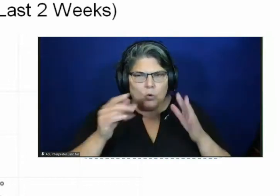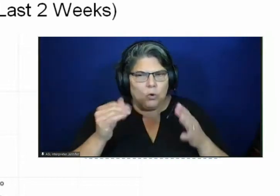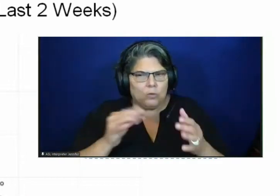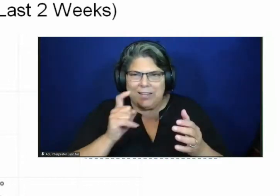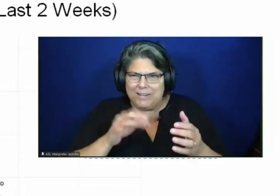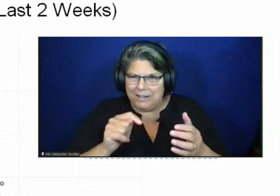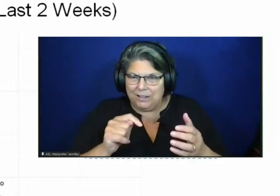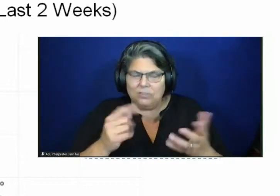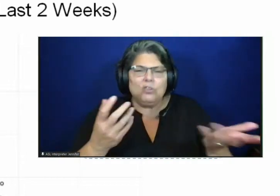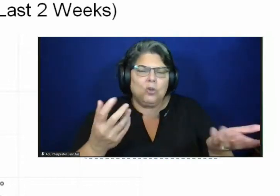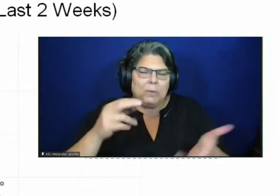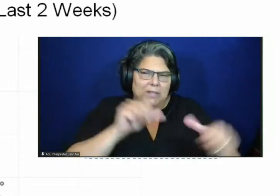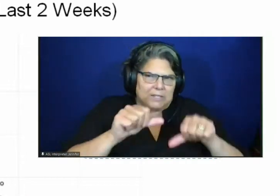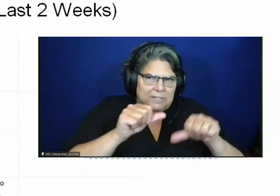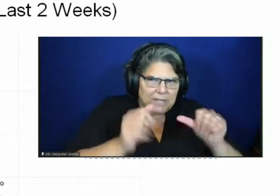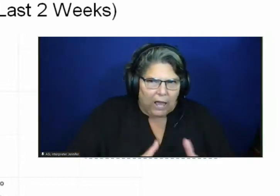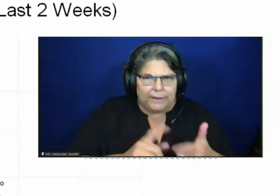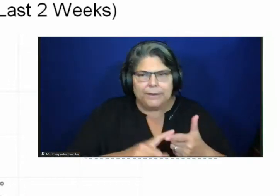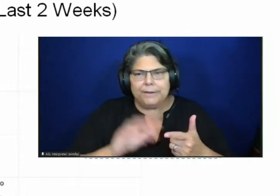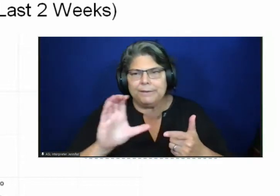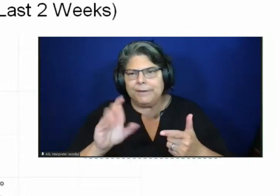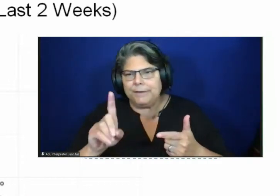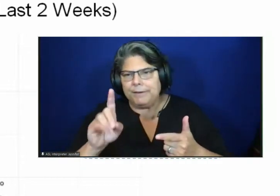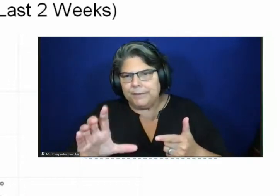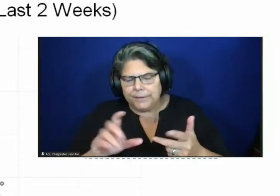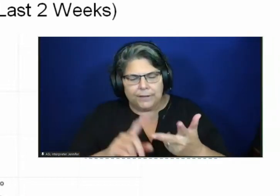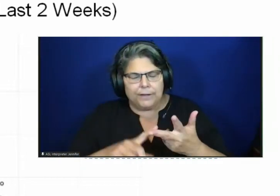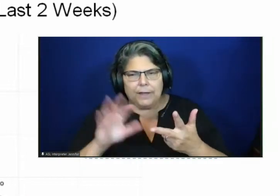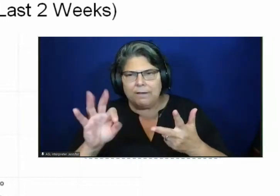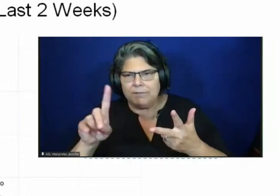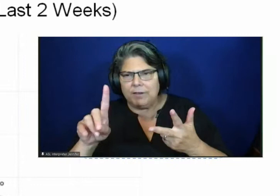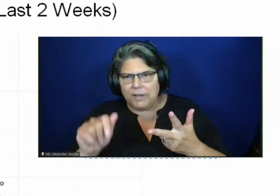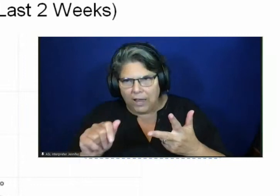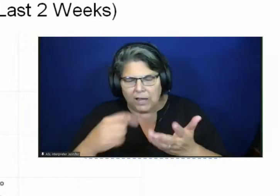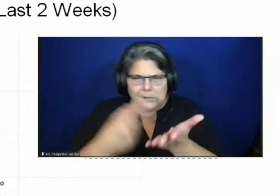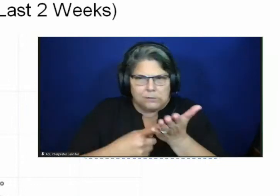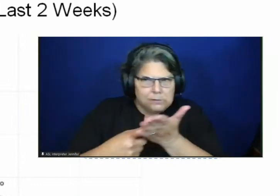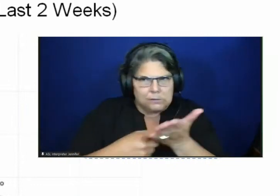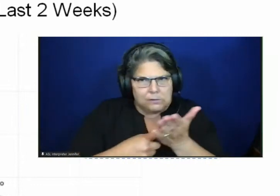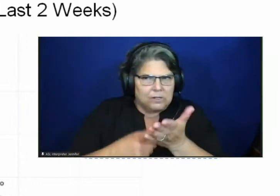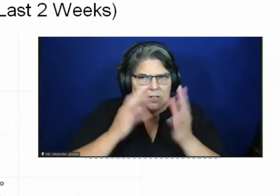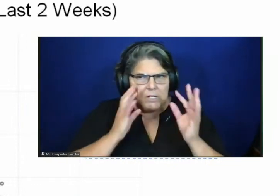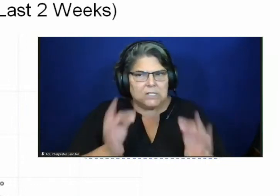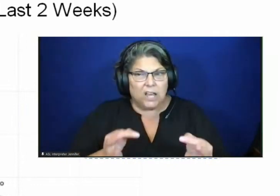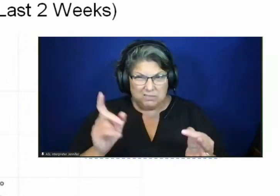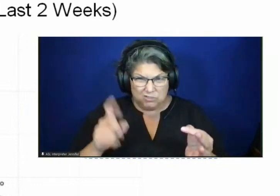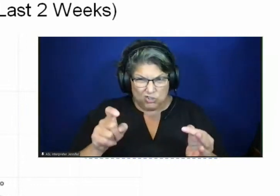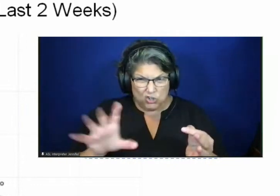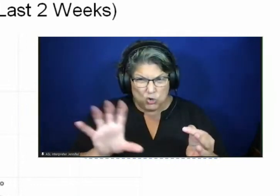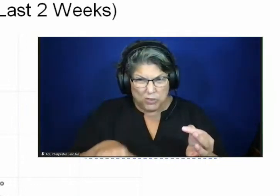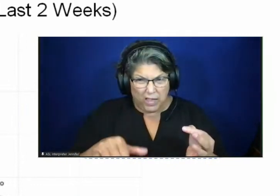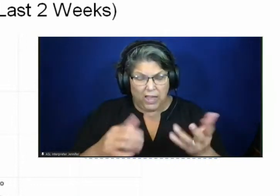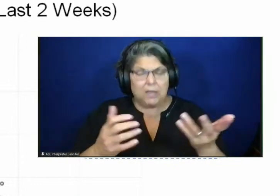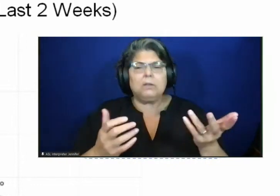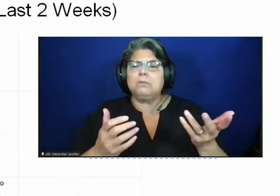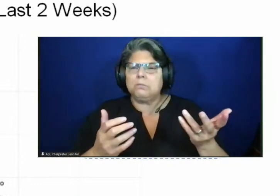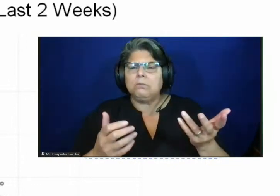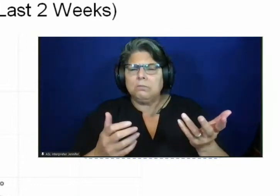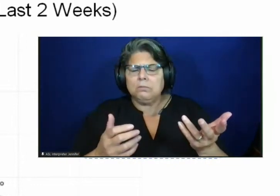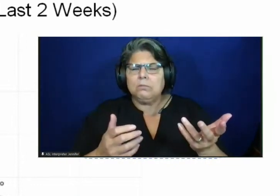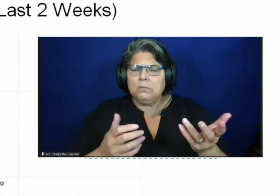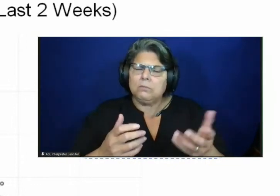scientific community and the FDA and the CDC. And even if it is felt that they're necessary, they will not be needed on an